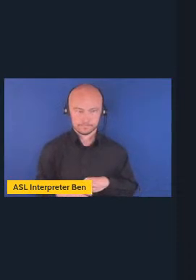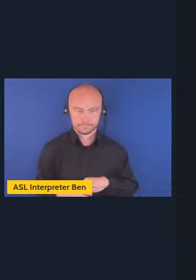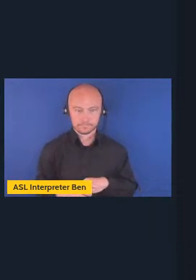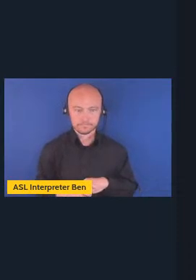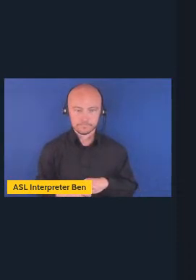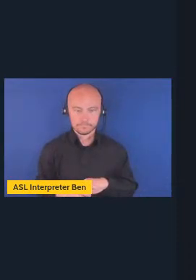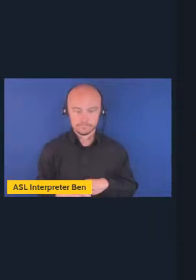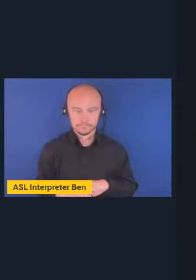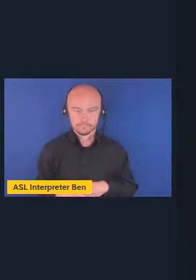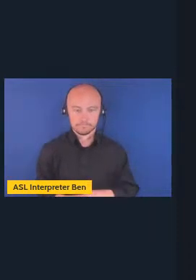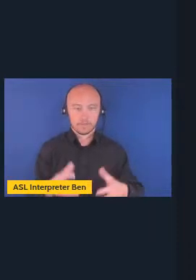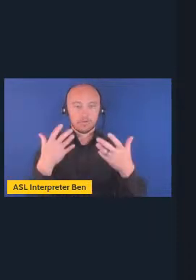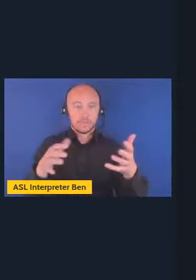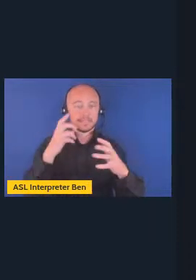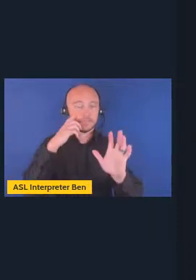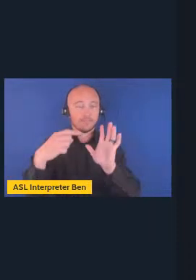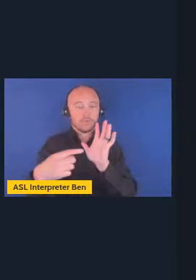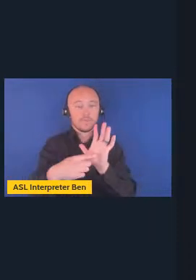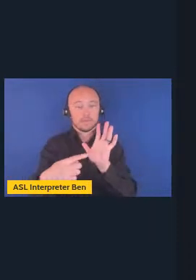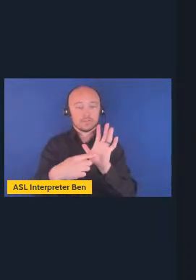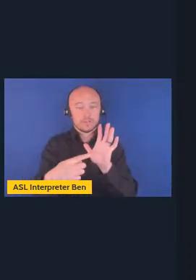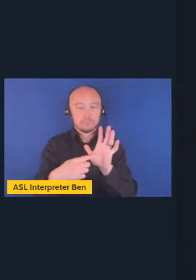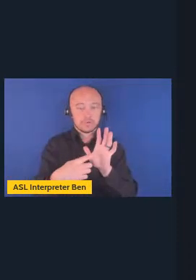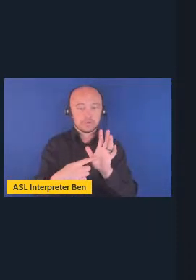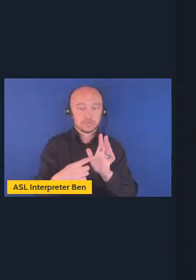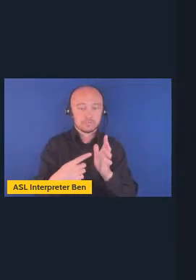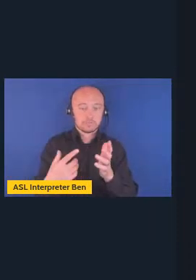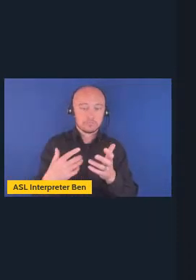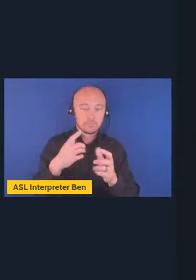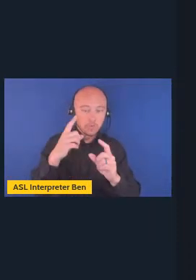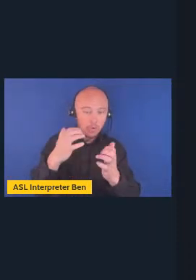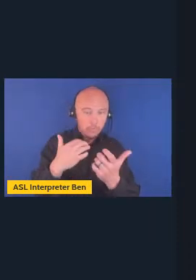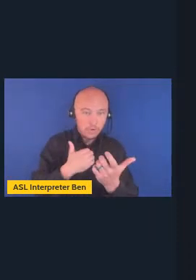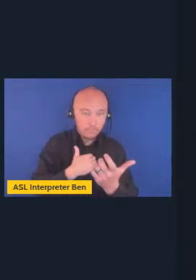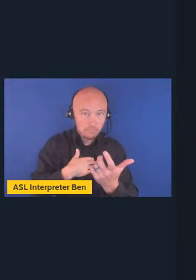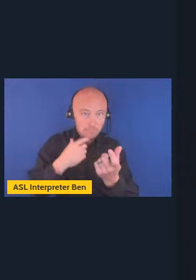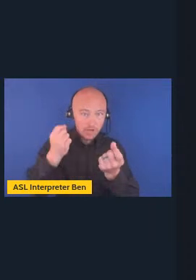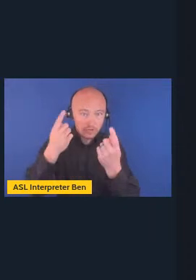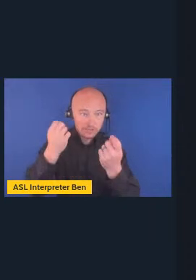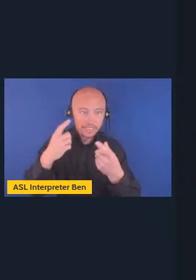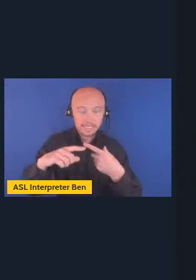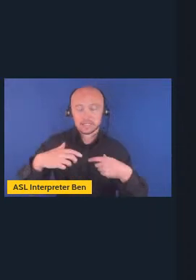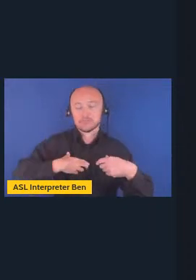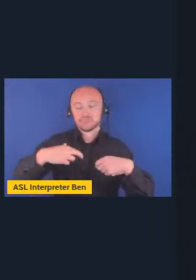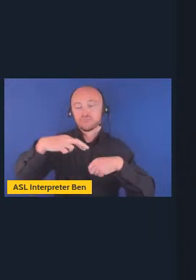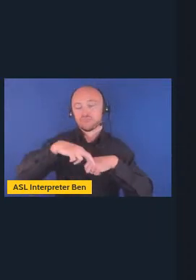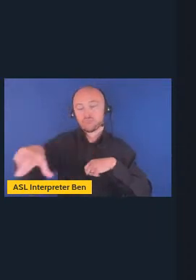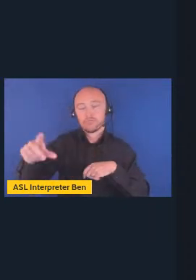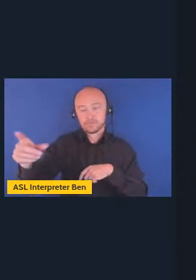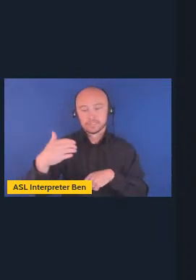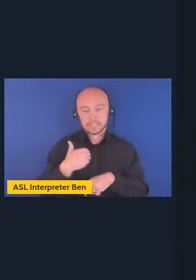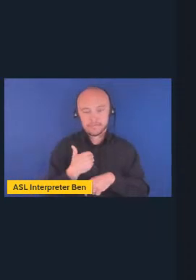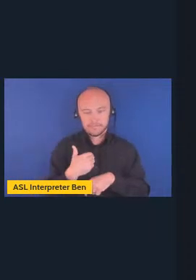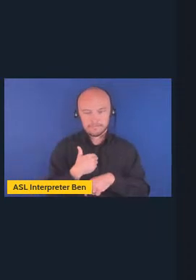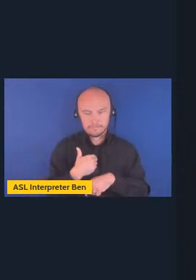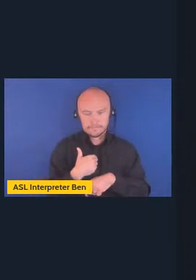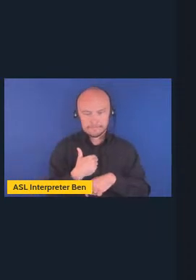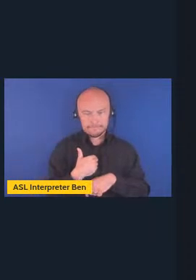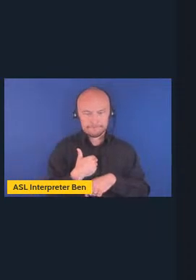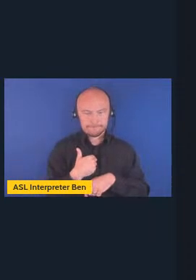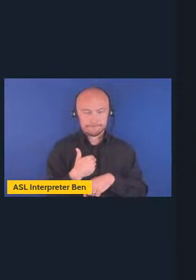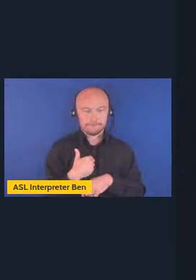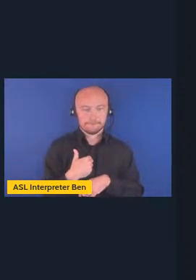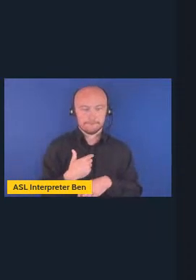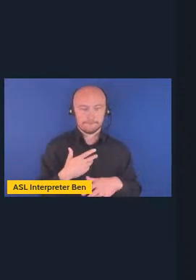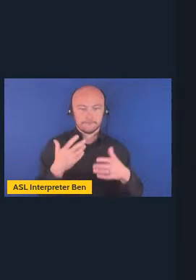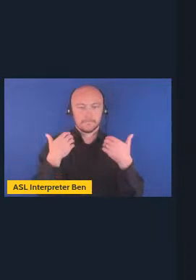That's all for demo. Hope you have got some understanding. Here are the references, call for action. Please go